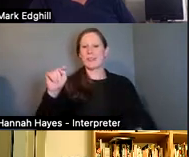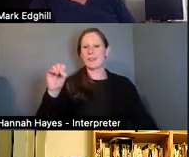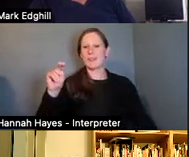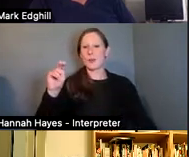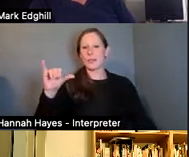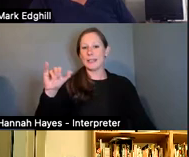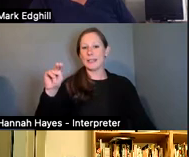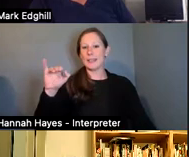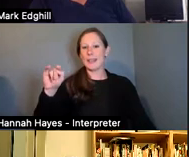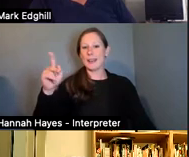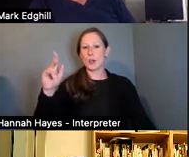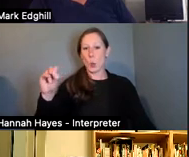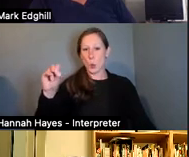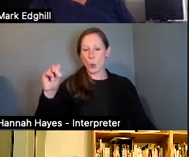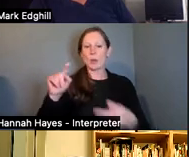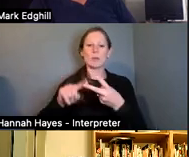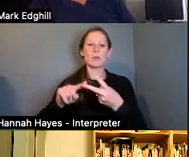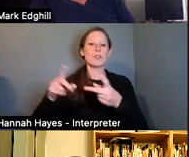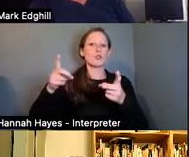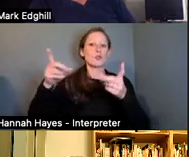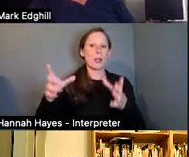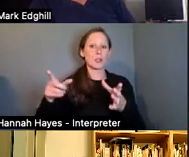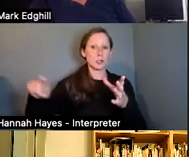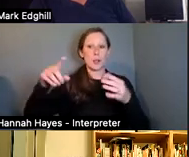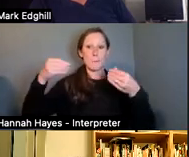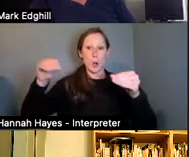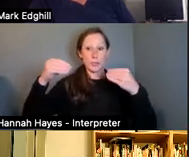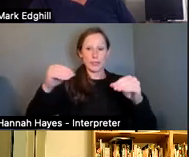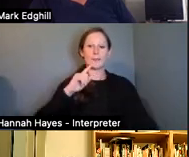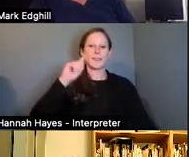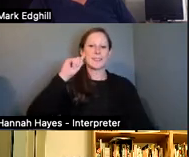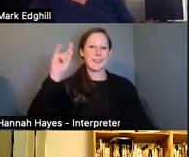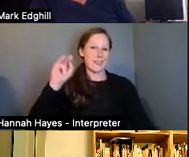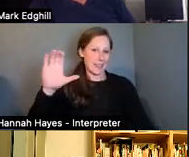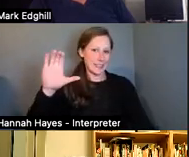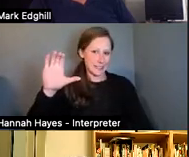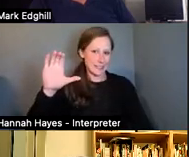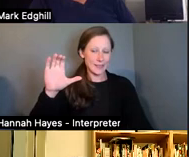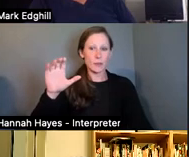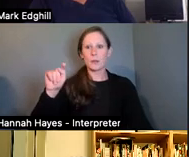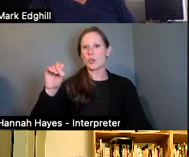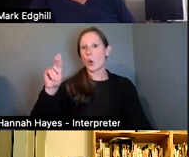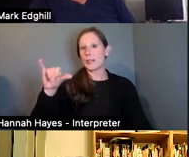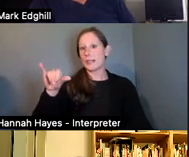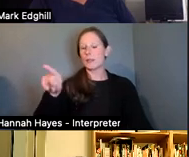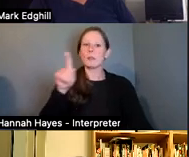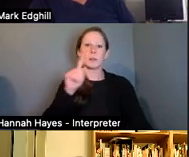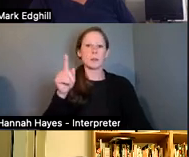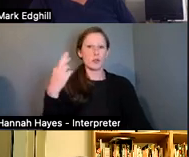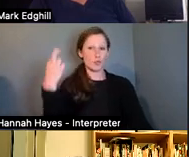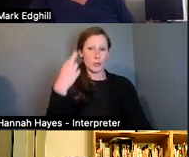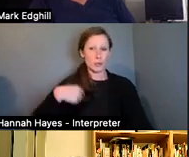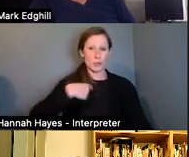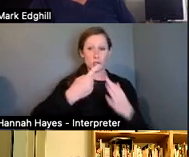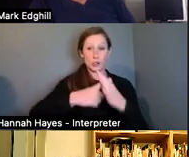who is the Director of Marketing at Deaf Inc. And Tony is really the reason that we started doing these